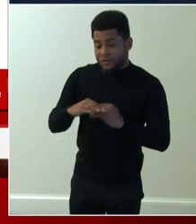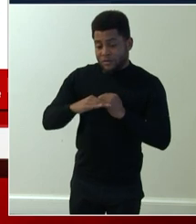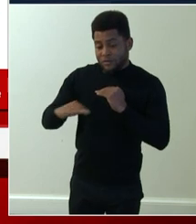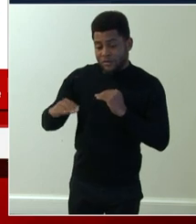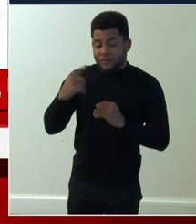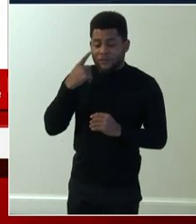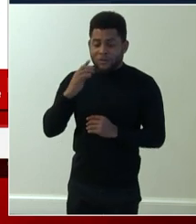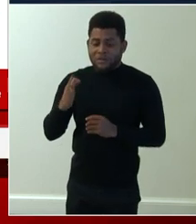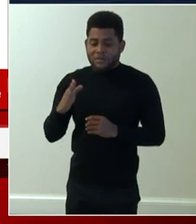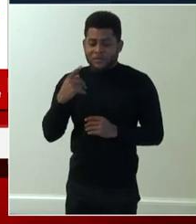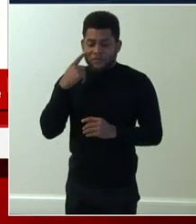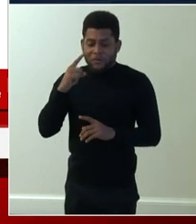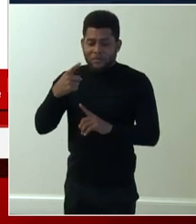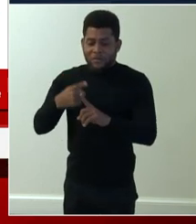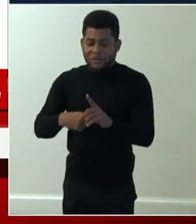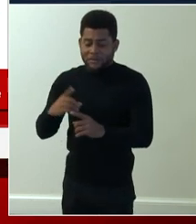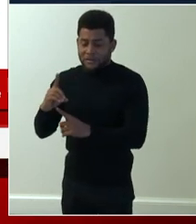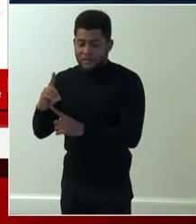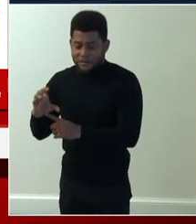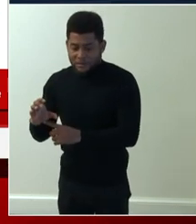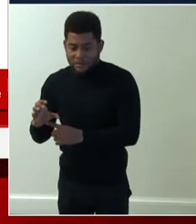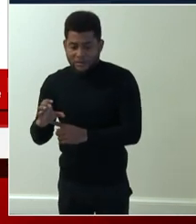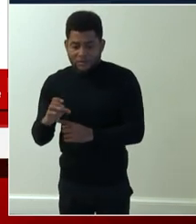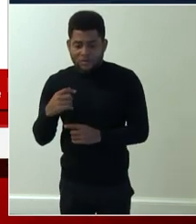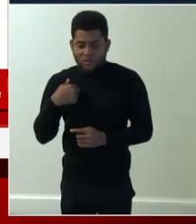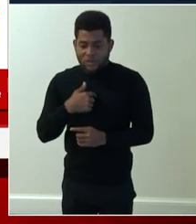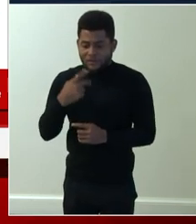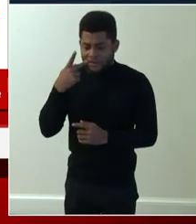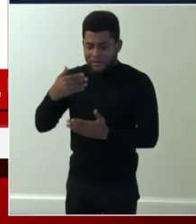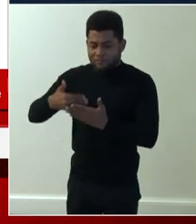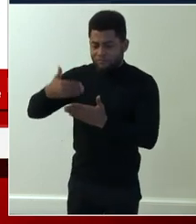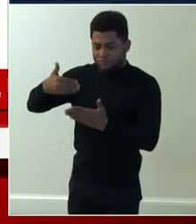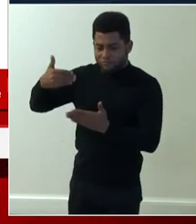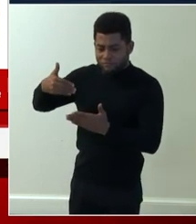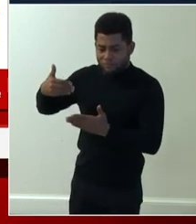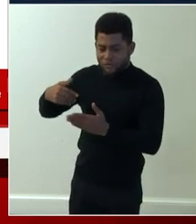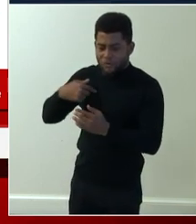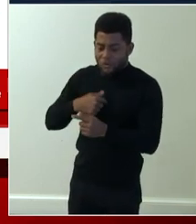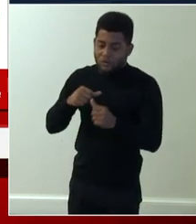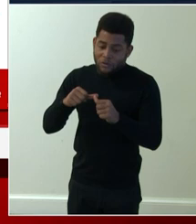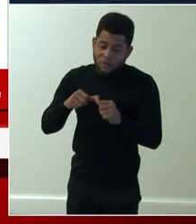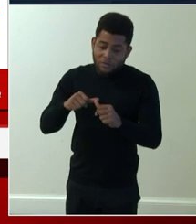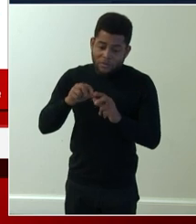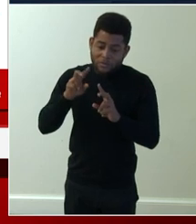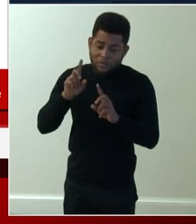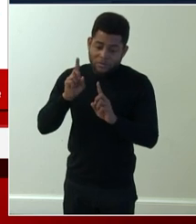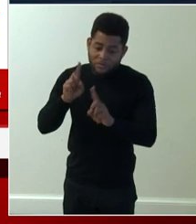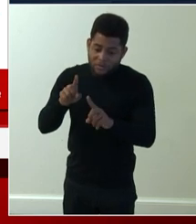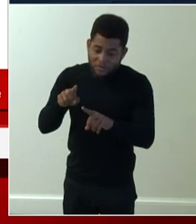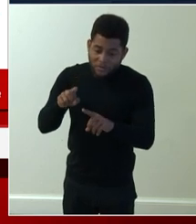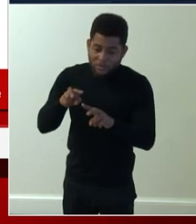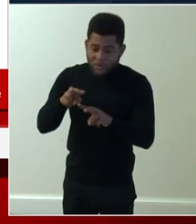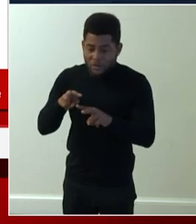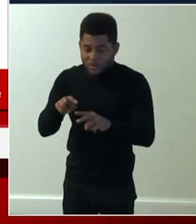for the month of December that we've seen in the past. So we'll continue to monitor attendance across our system. But as I mentioned earlier, how